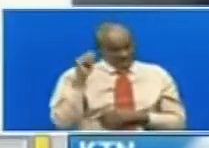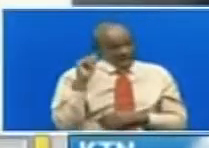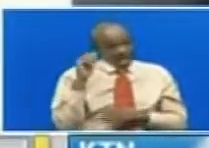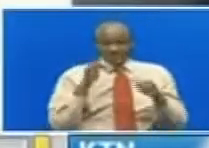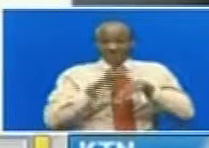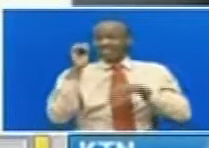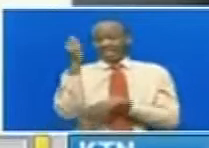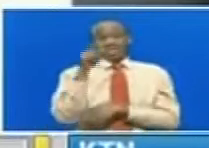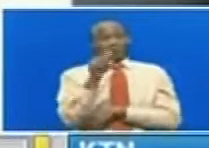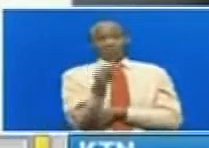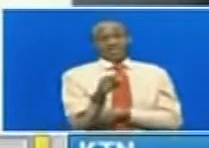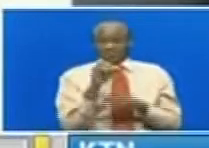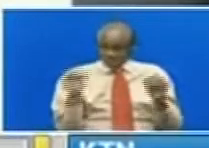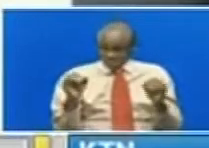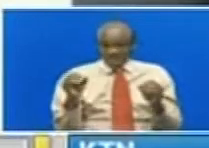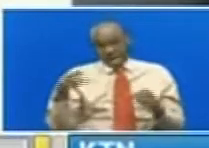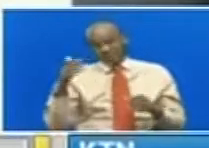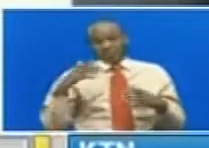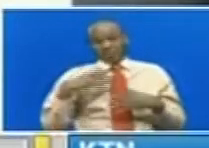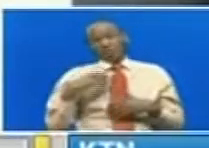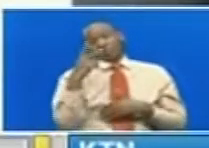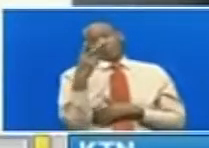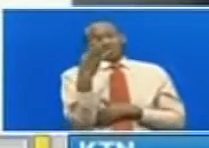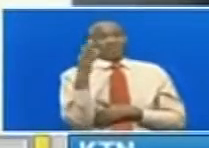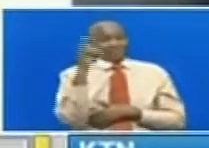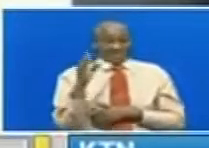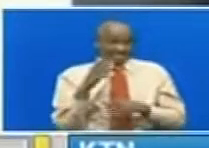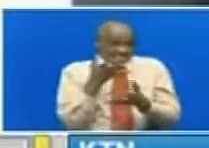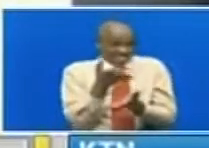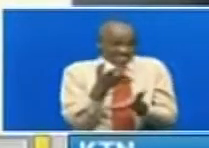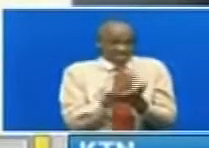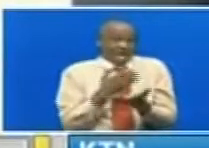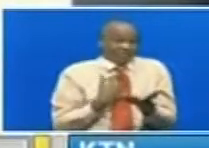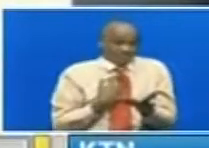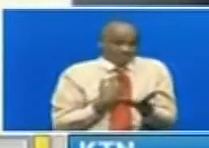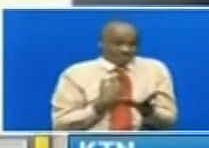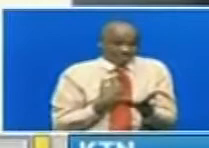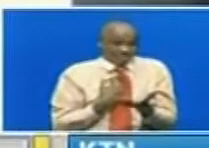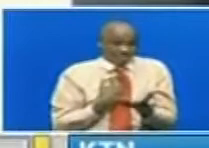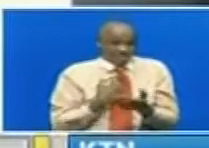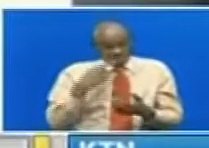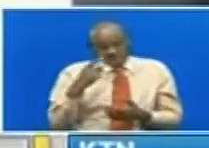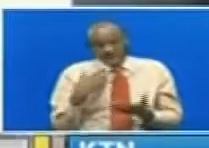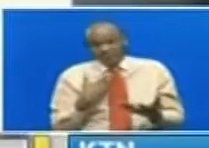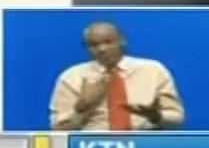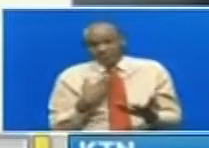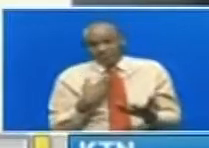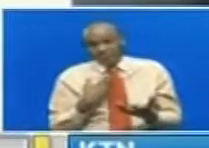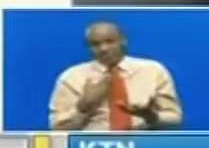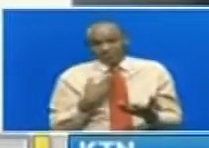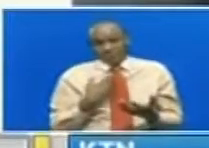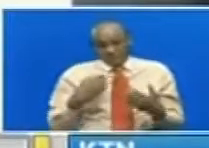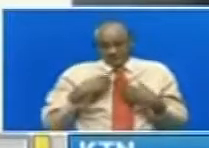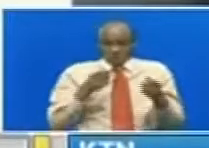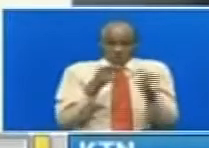all. Because it's only a 23% holding, and but you know there's no consolidation, or you know there's